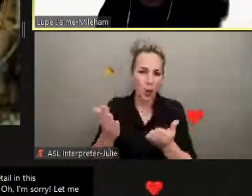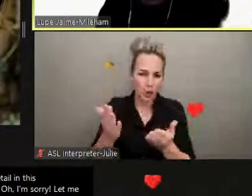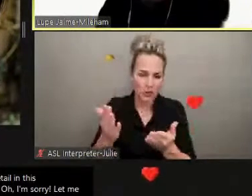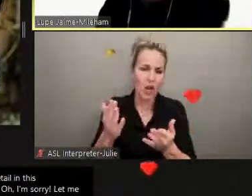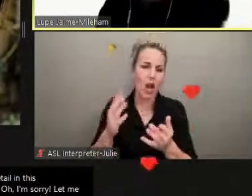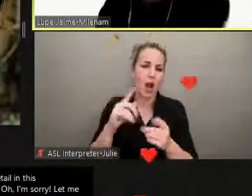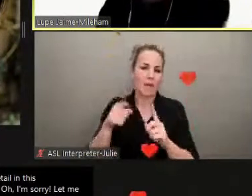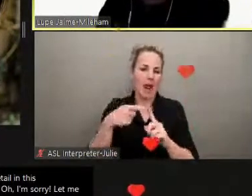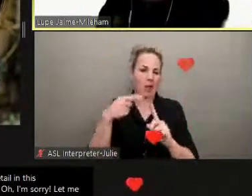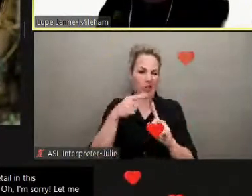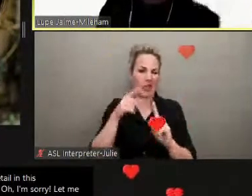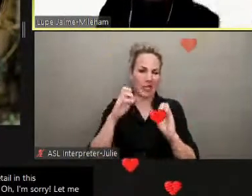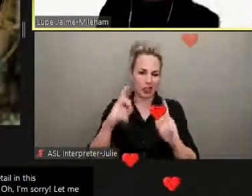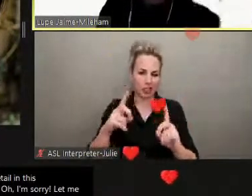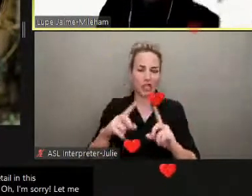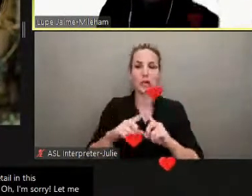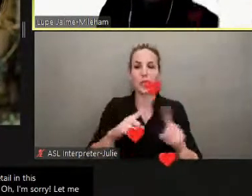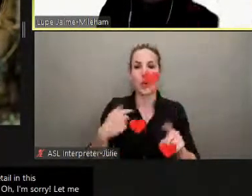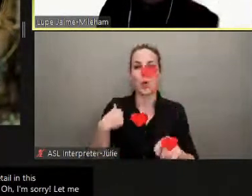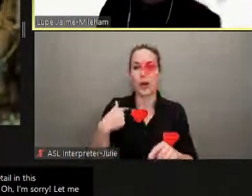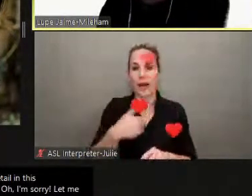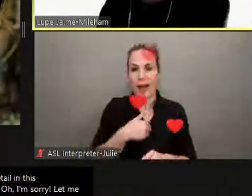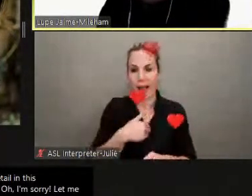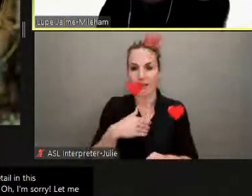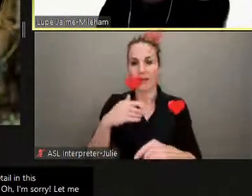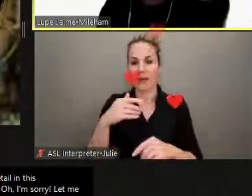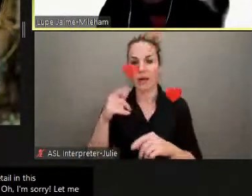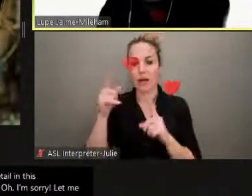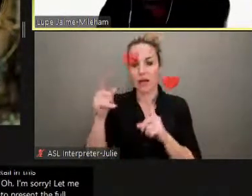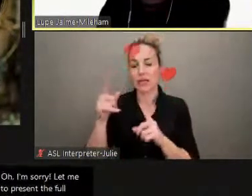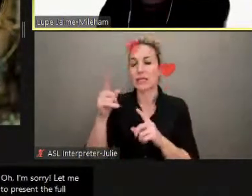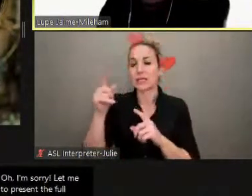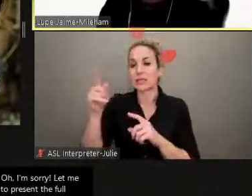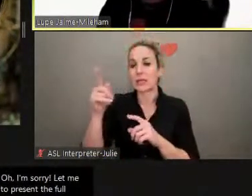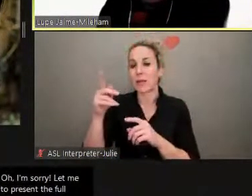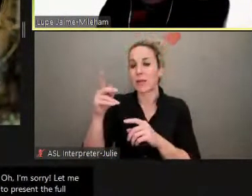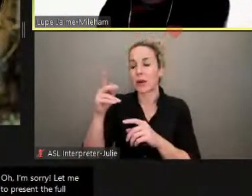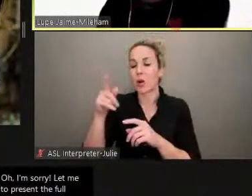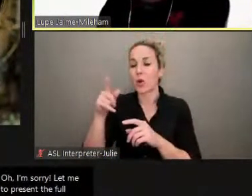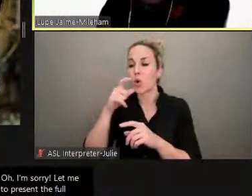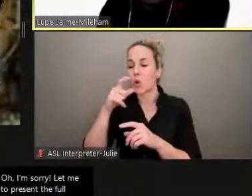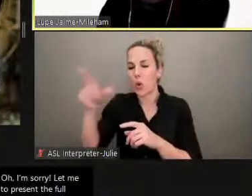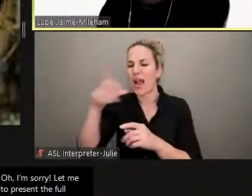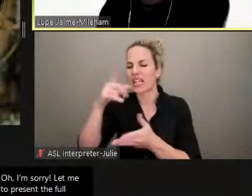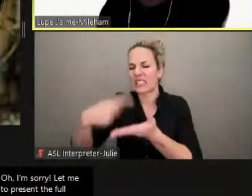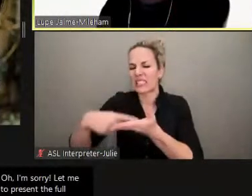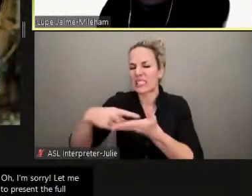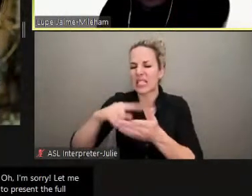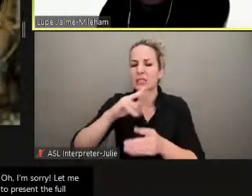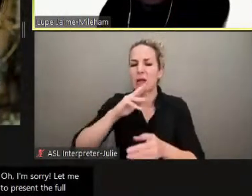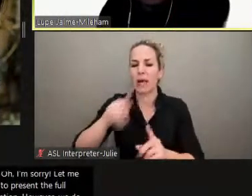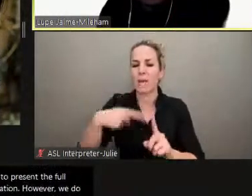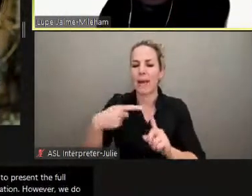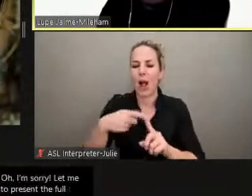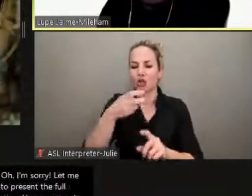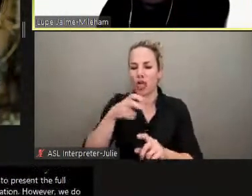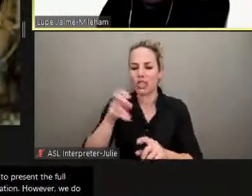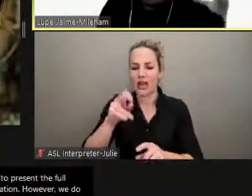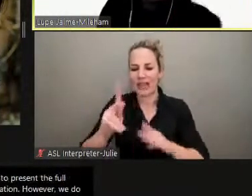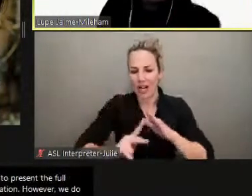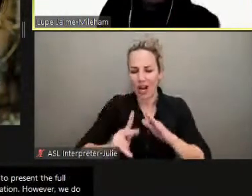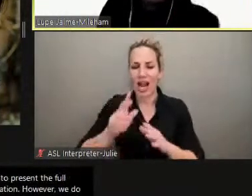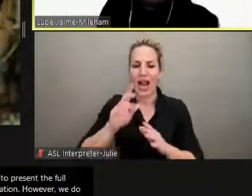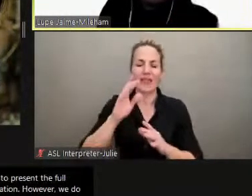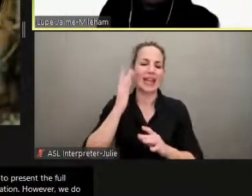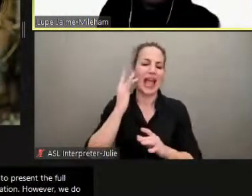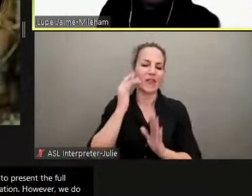education. However, we do have Ed Doff that will join us today to cover the transitional kindergarten and the California State